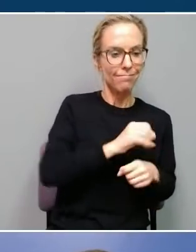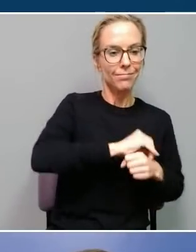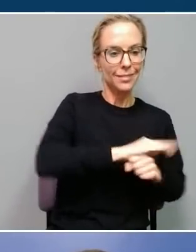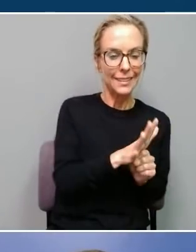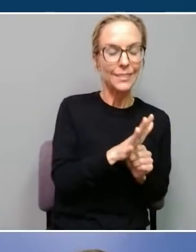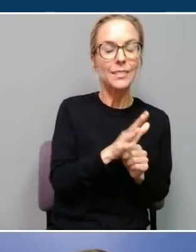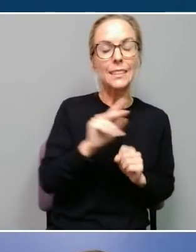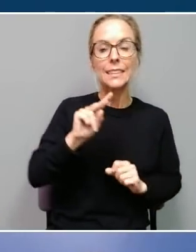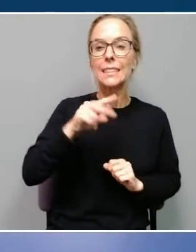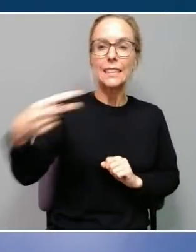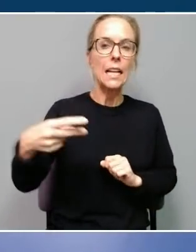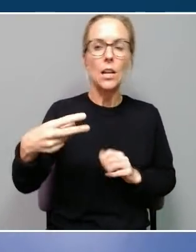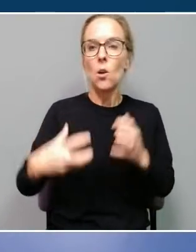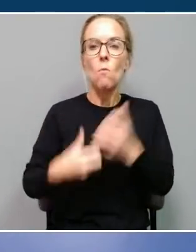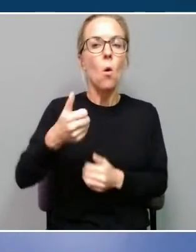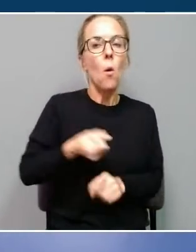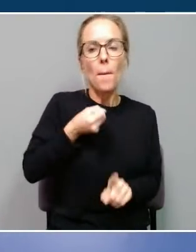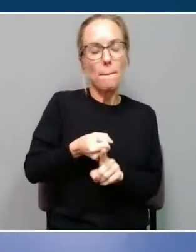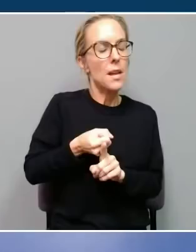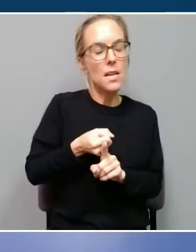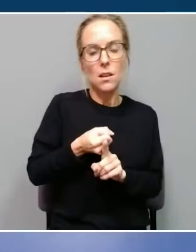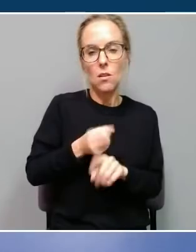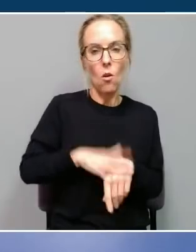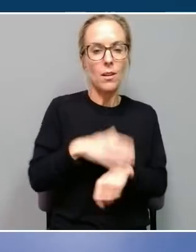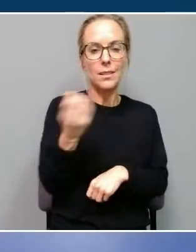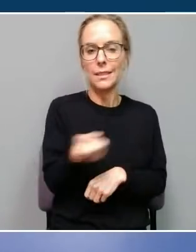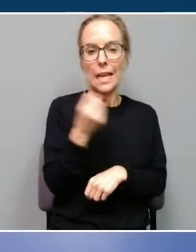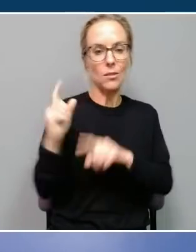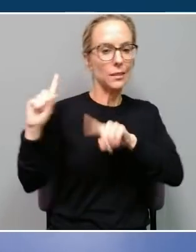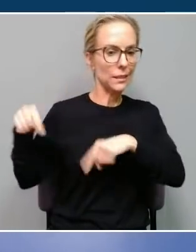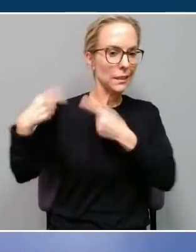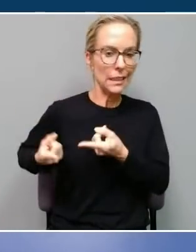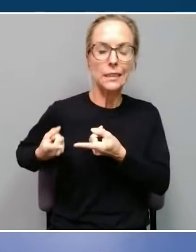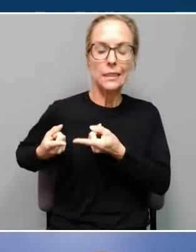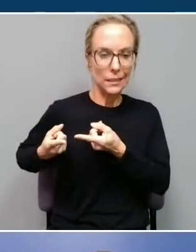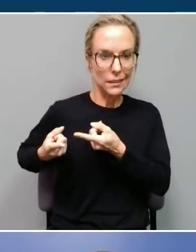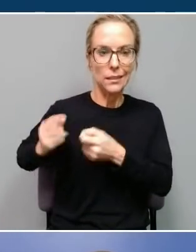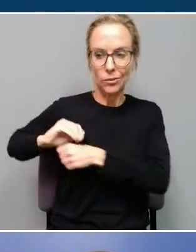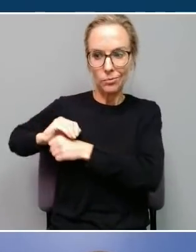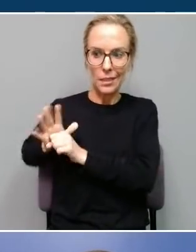in our entire battle against this pandemic. On Sunday,